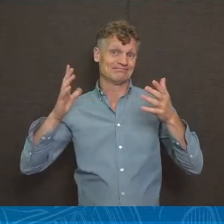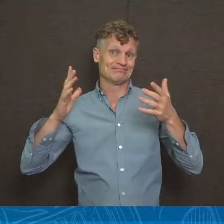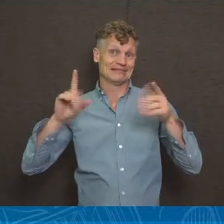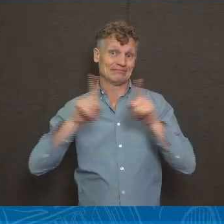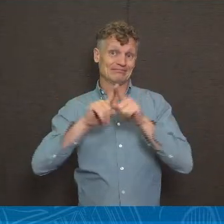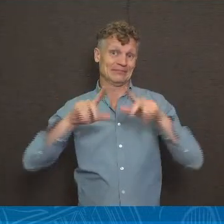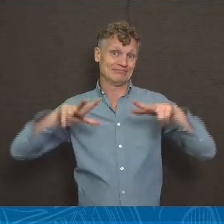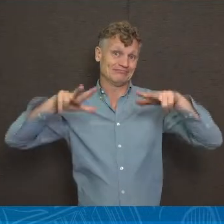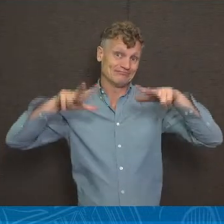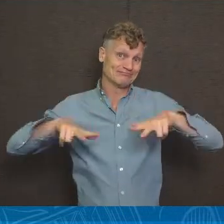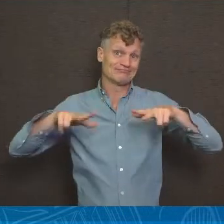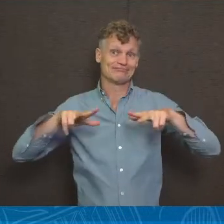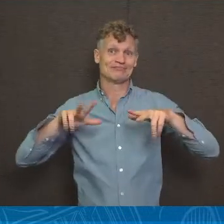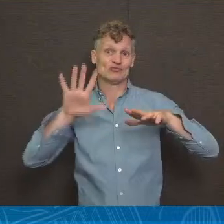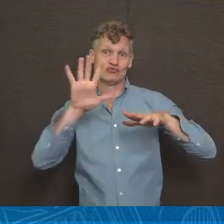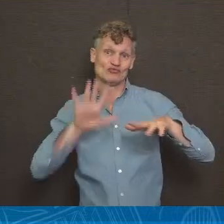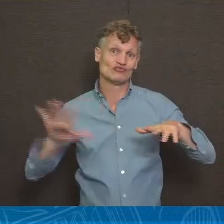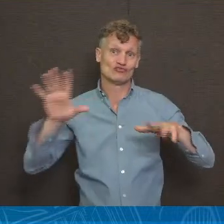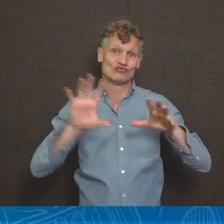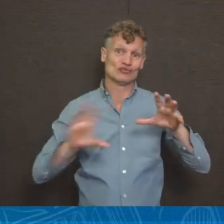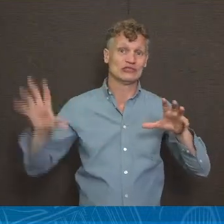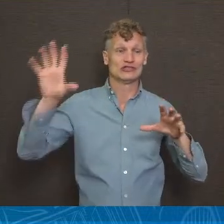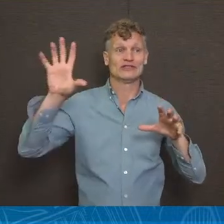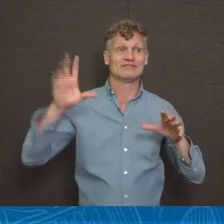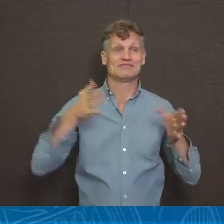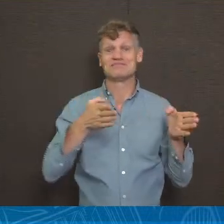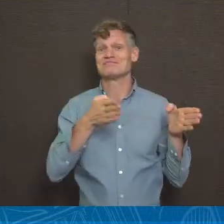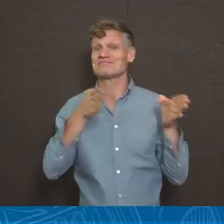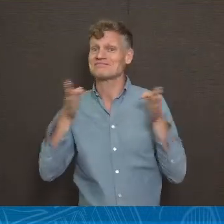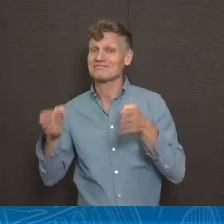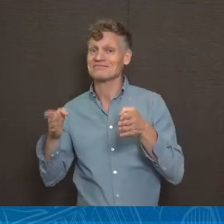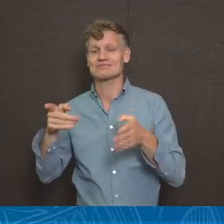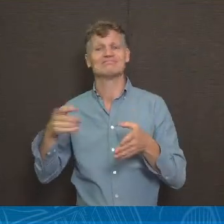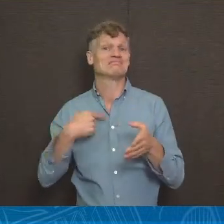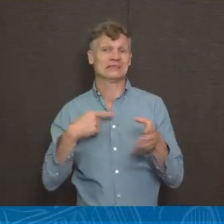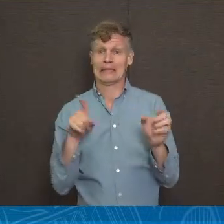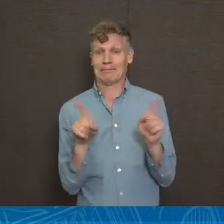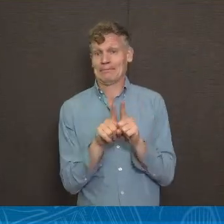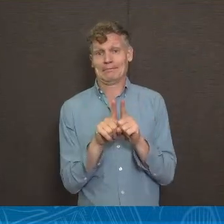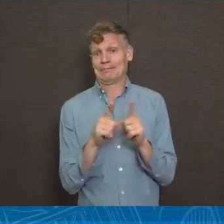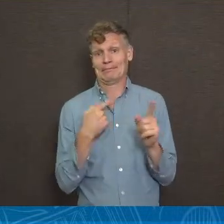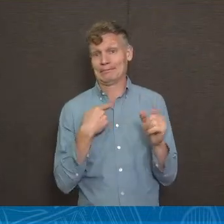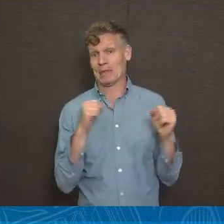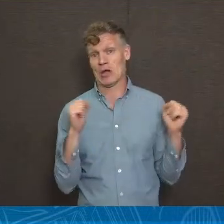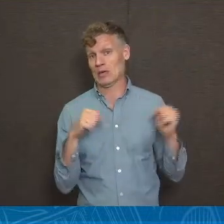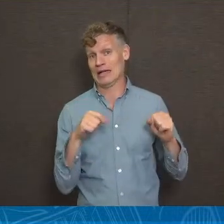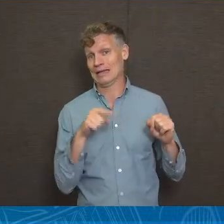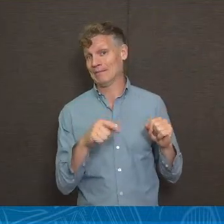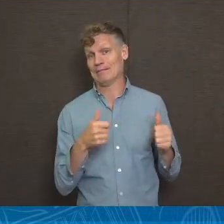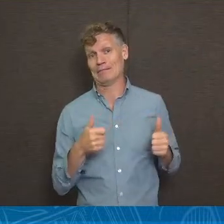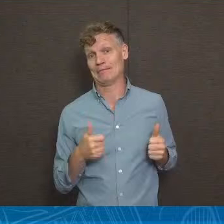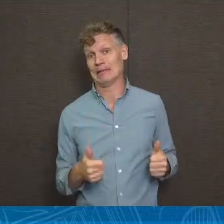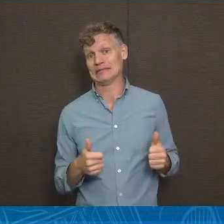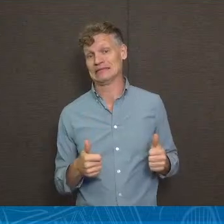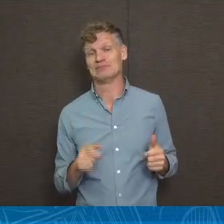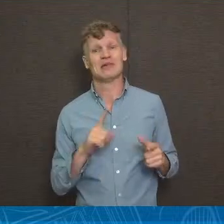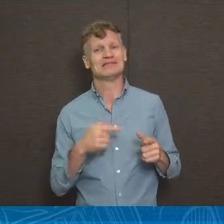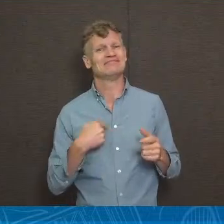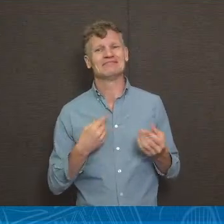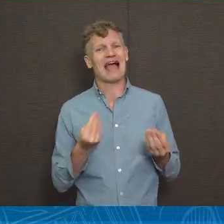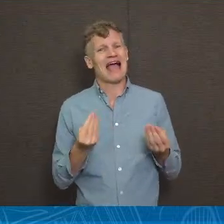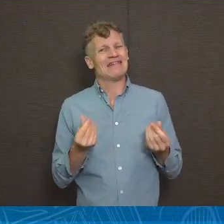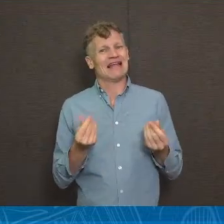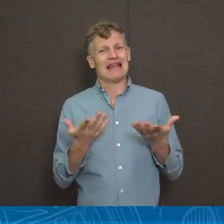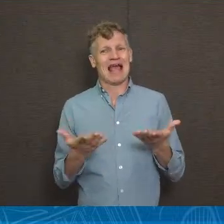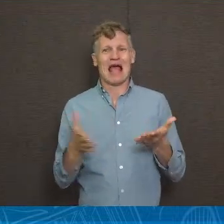Rowan. I have to also agree that that would be the ideal scenario. But for me, I feel like there is a huge disconnect between